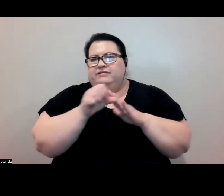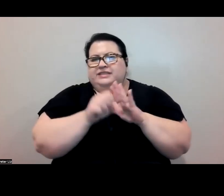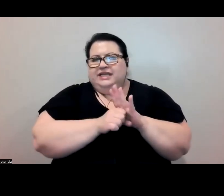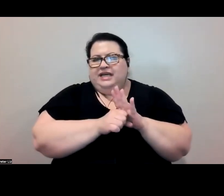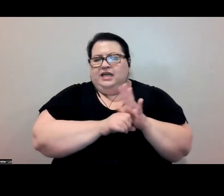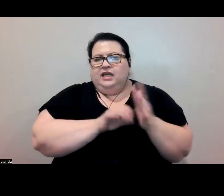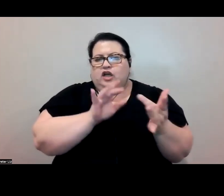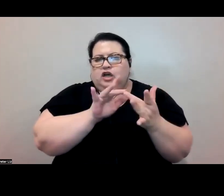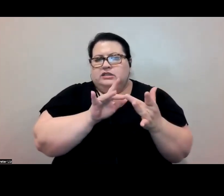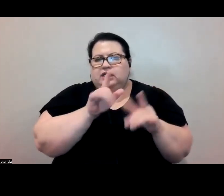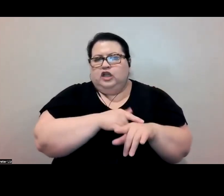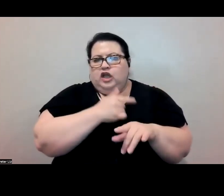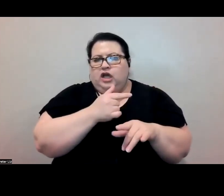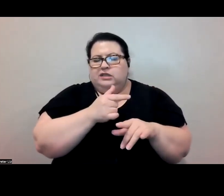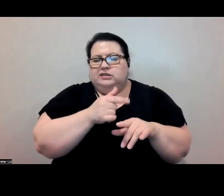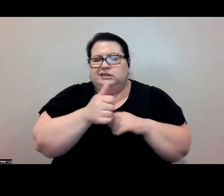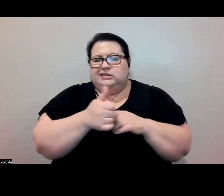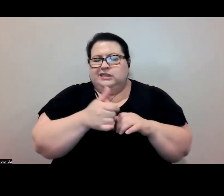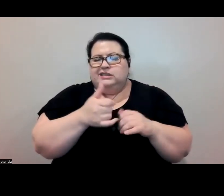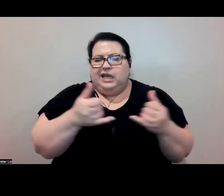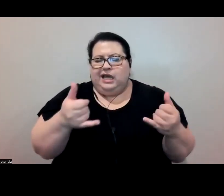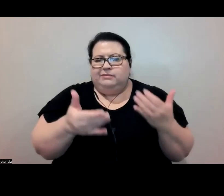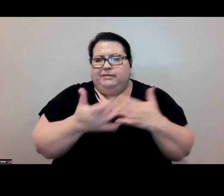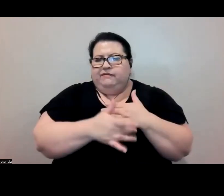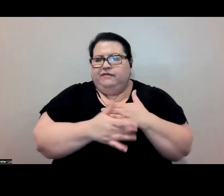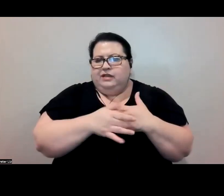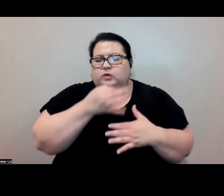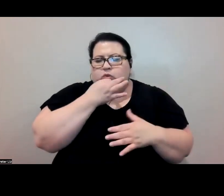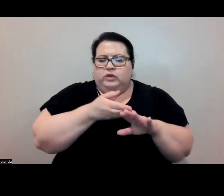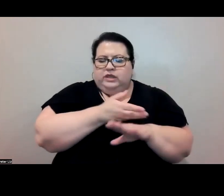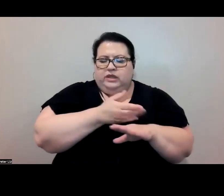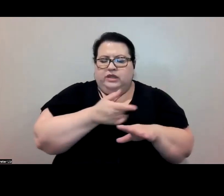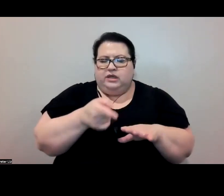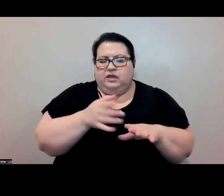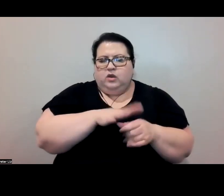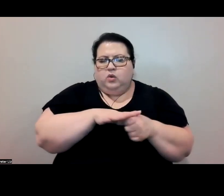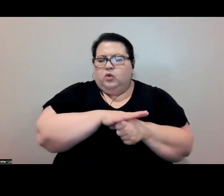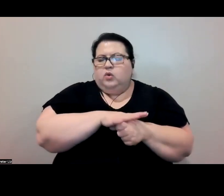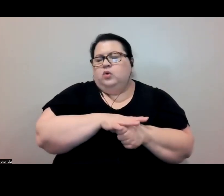lines may be available sooner than the local lines, which are